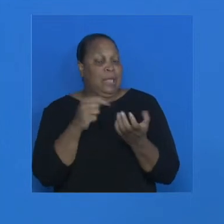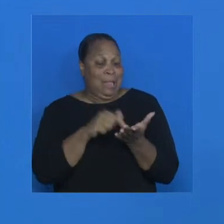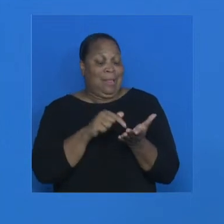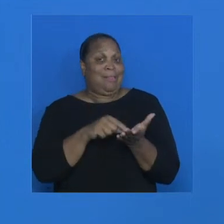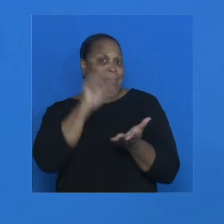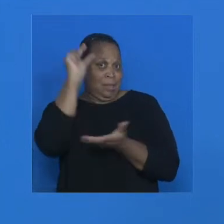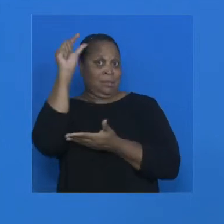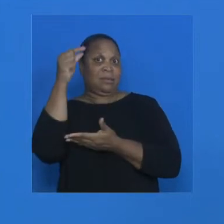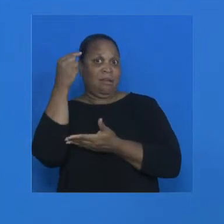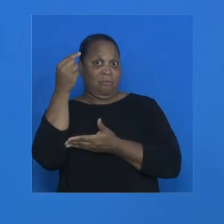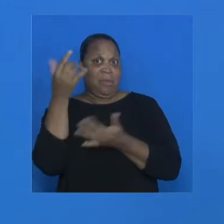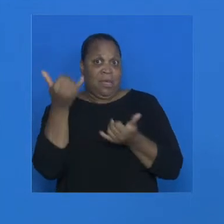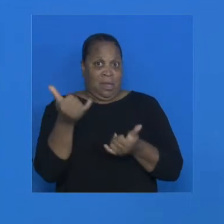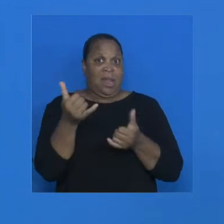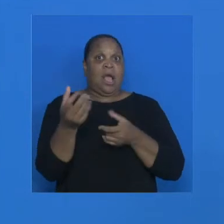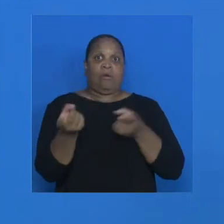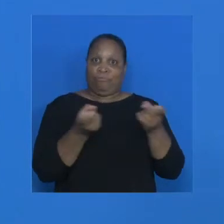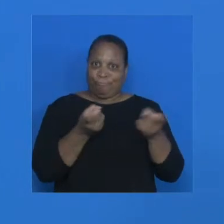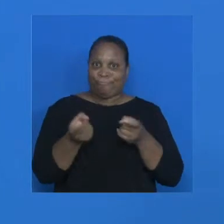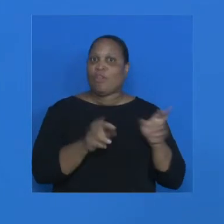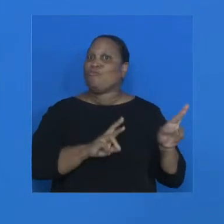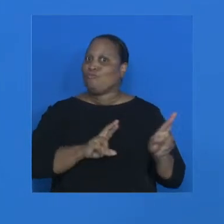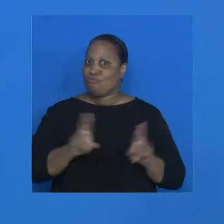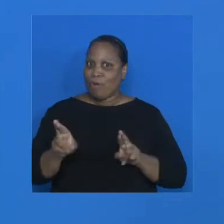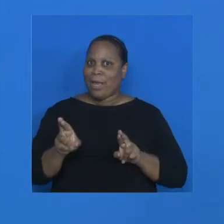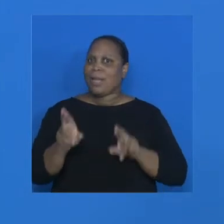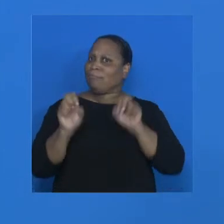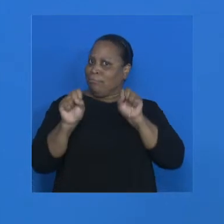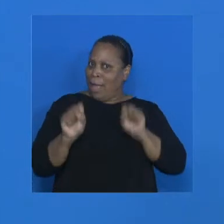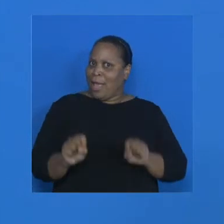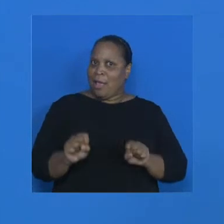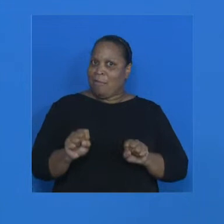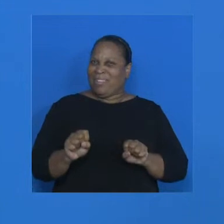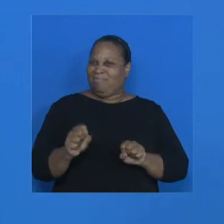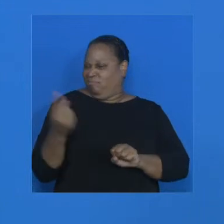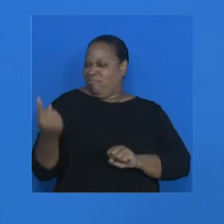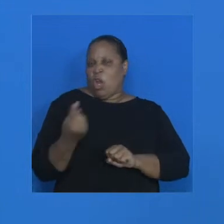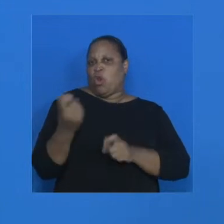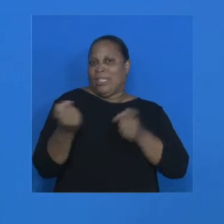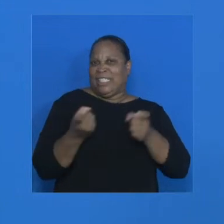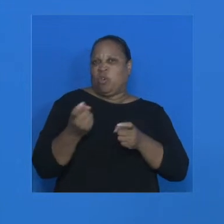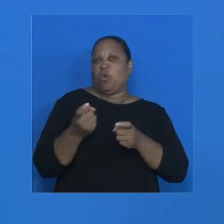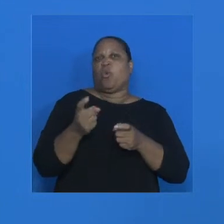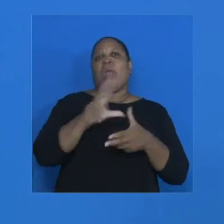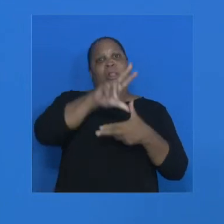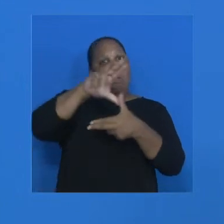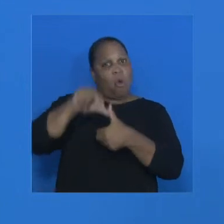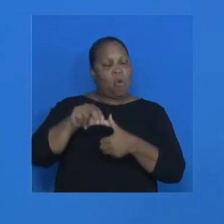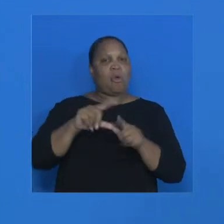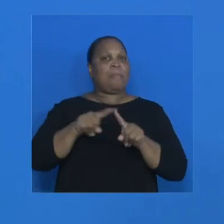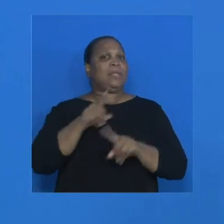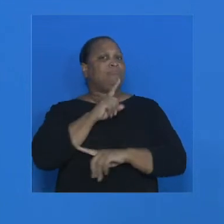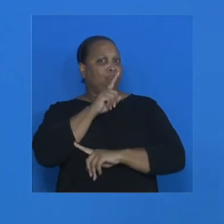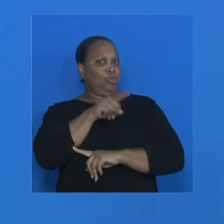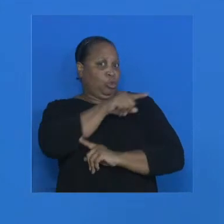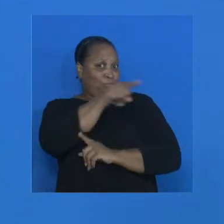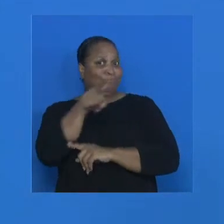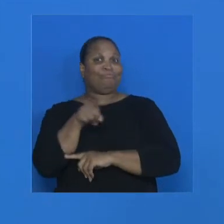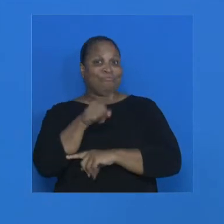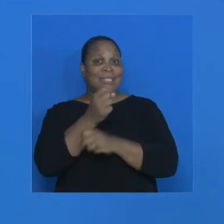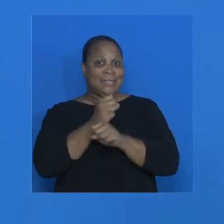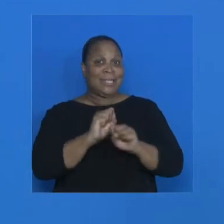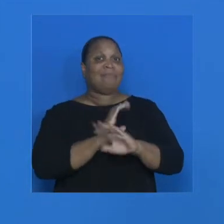government is equipped and ready and able to not only deal with this storm, but to ensure that you are safe